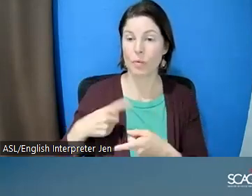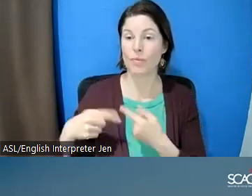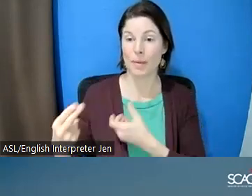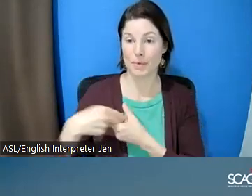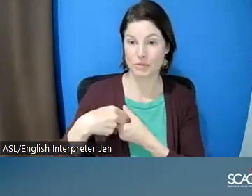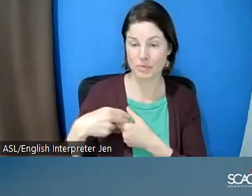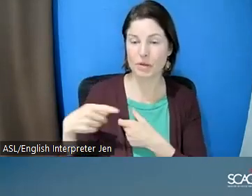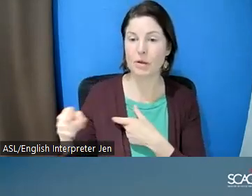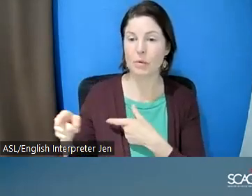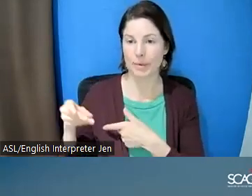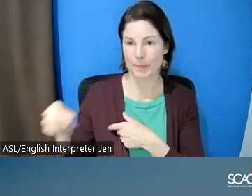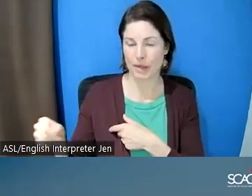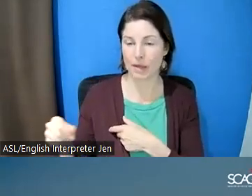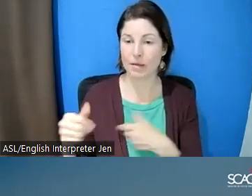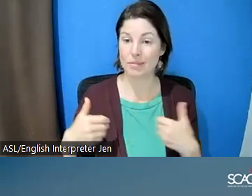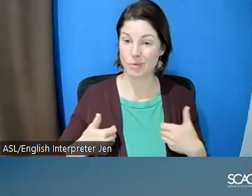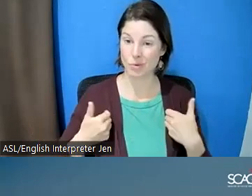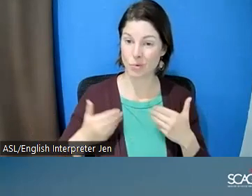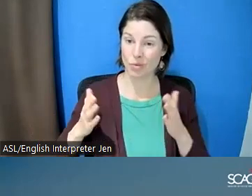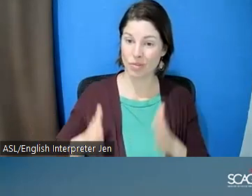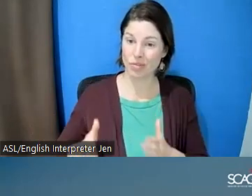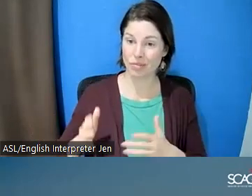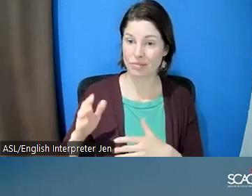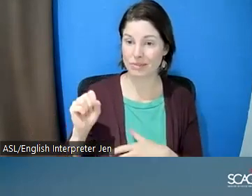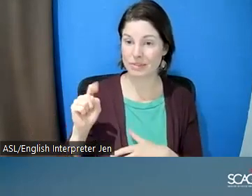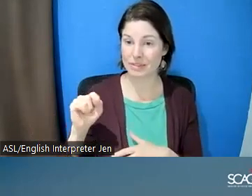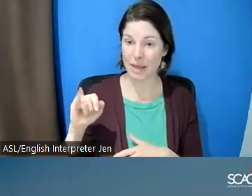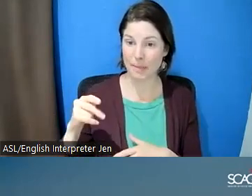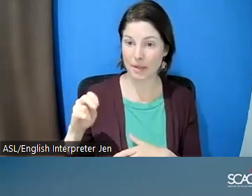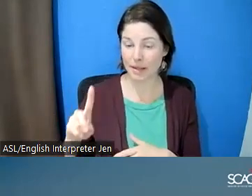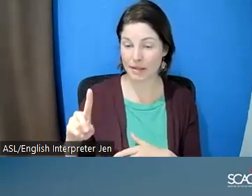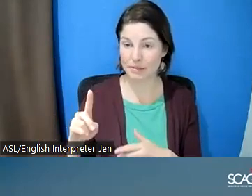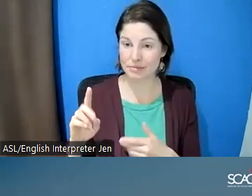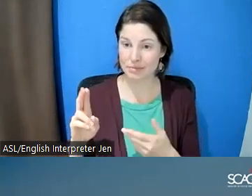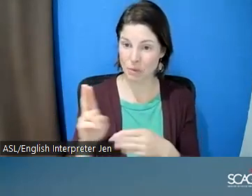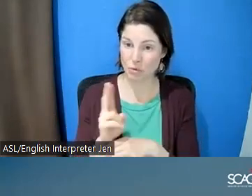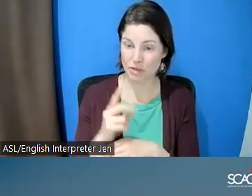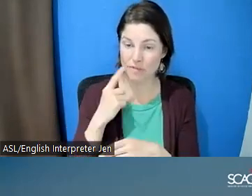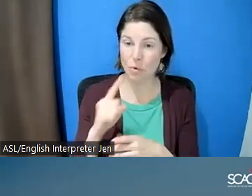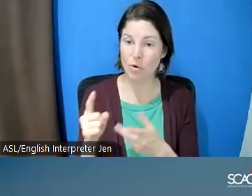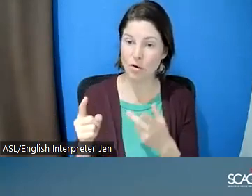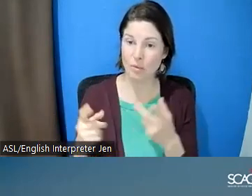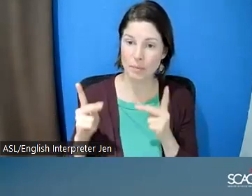youth stipends be an allowable expense, like for youth participation in projects?